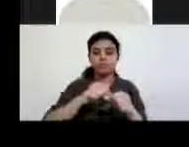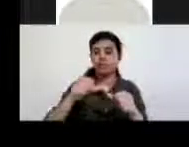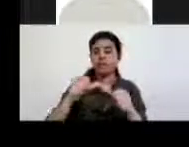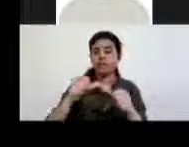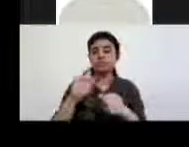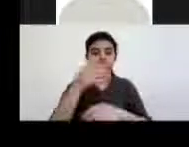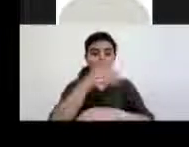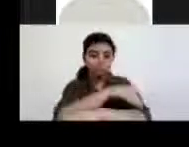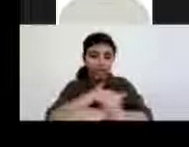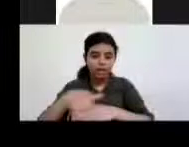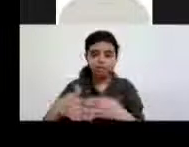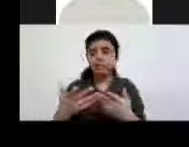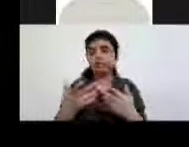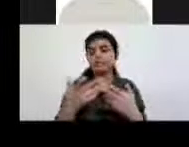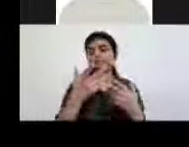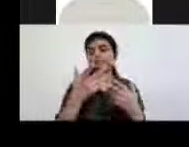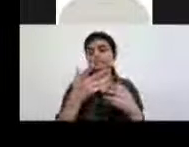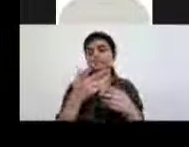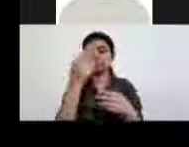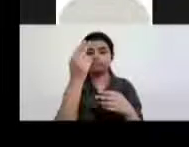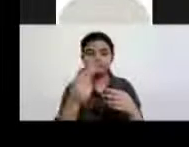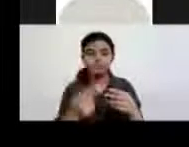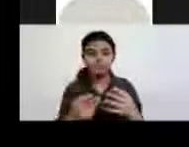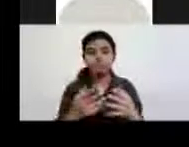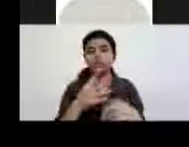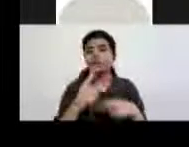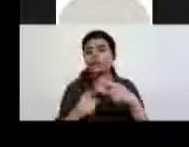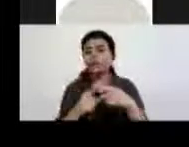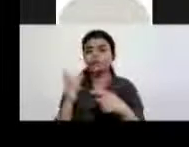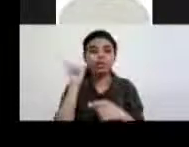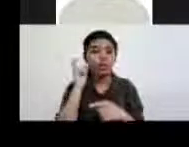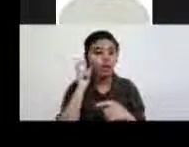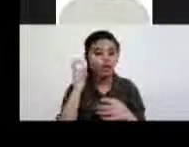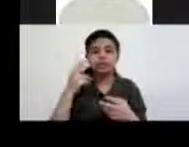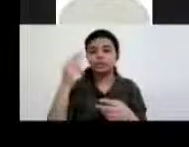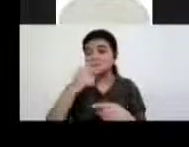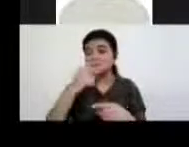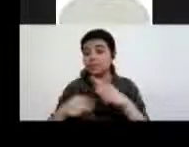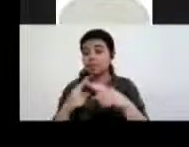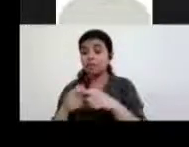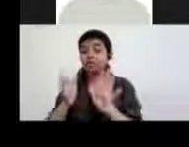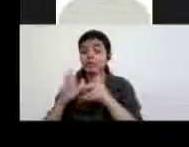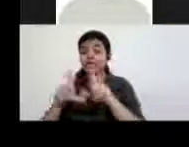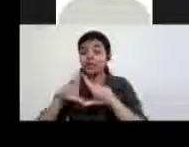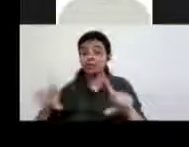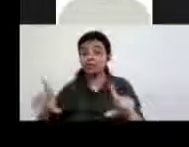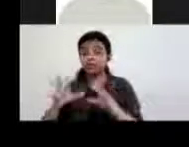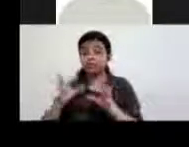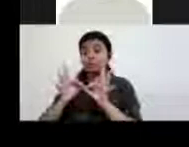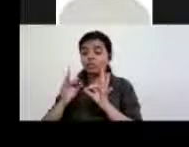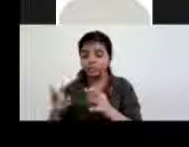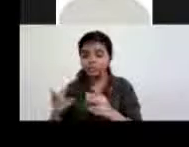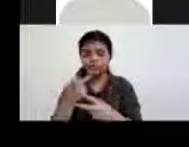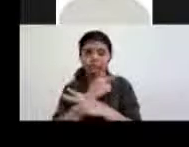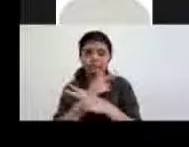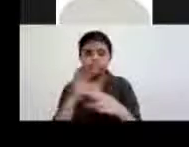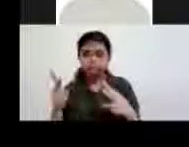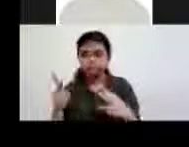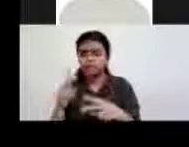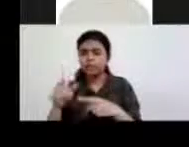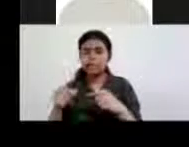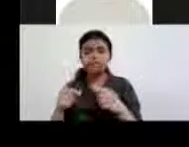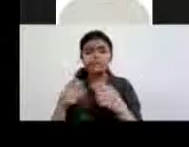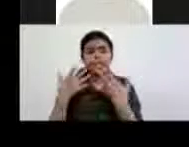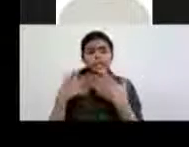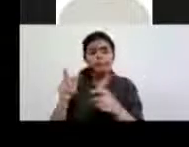audio describers, sign language interpreters, and a lot of other